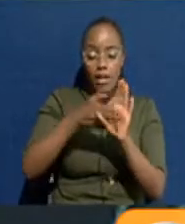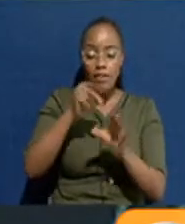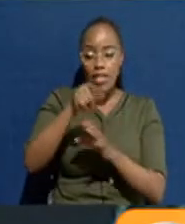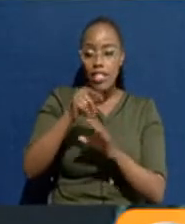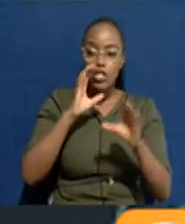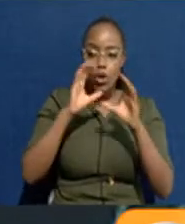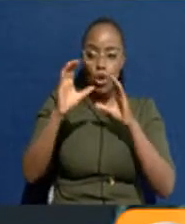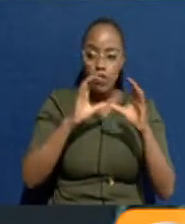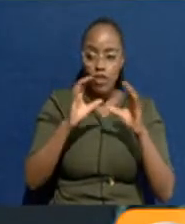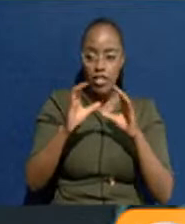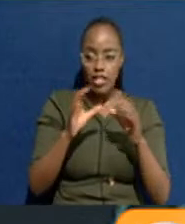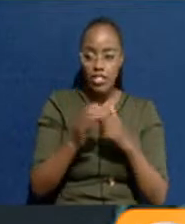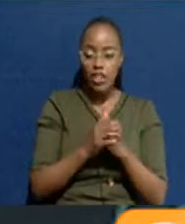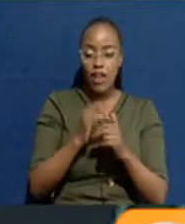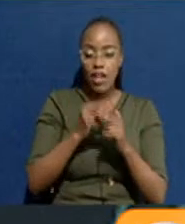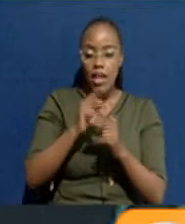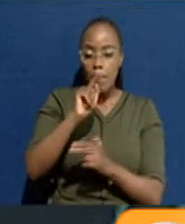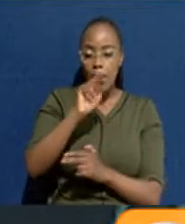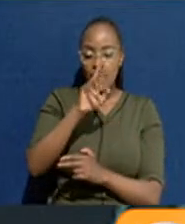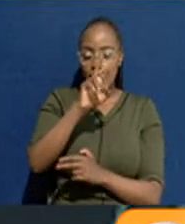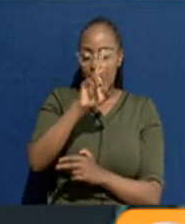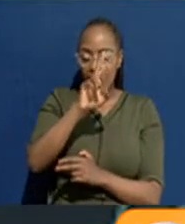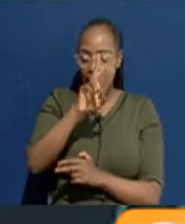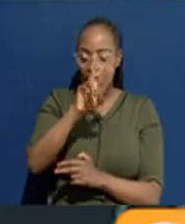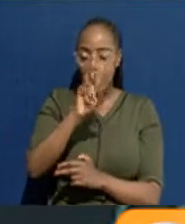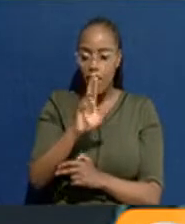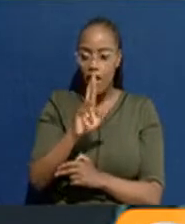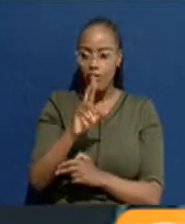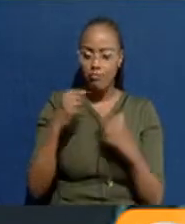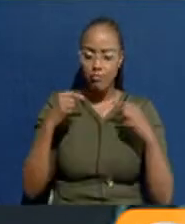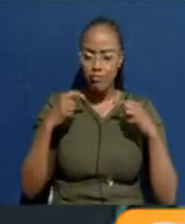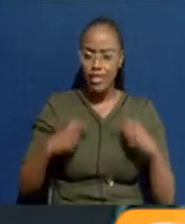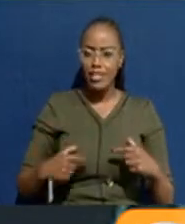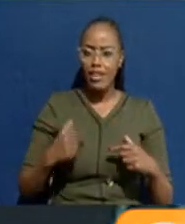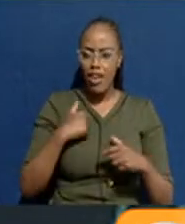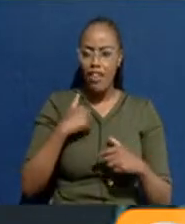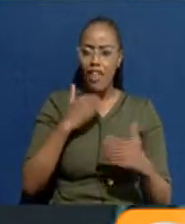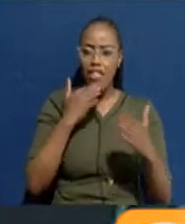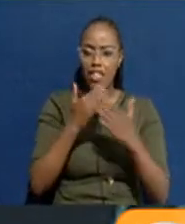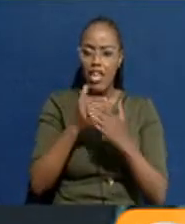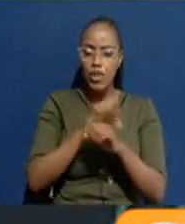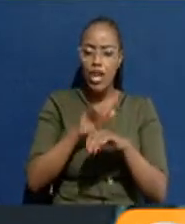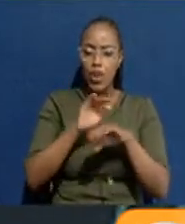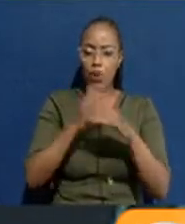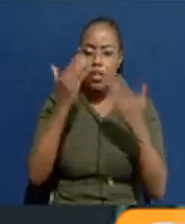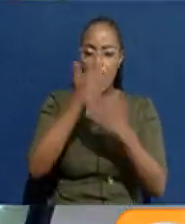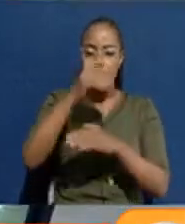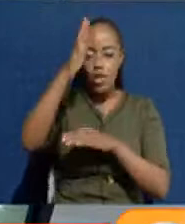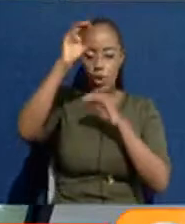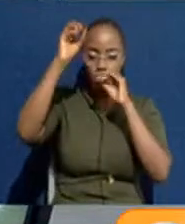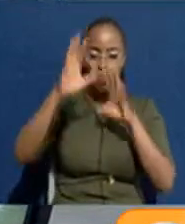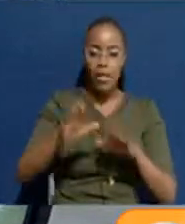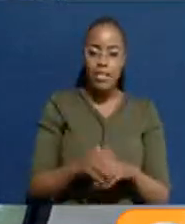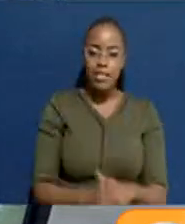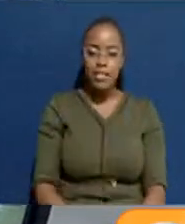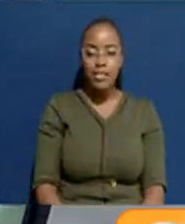conversation. My name is Trevor Mbija. On behalf of everybody else who made this possible, we say thank you. Have a good night and God bless.